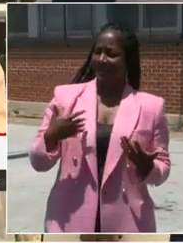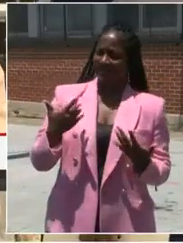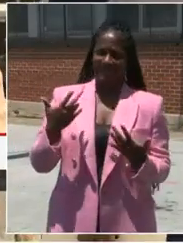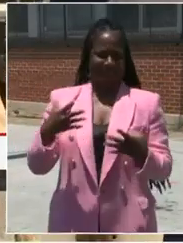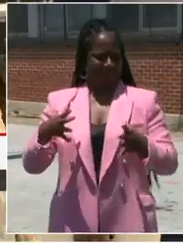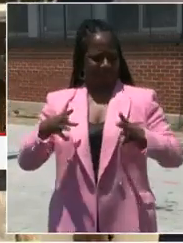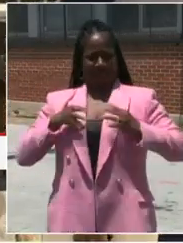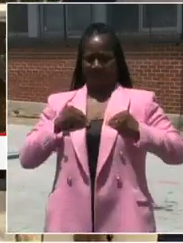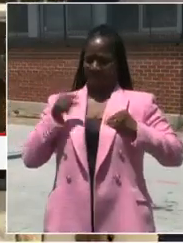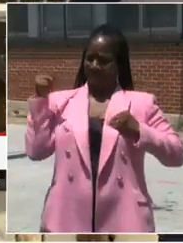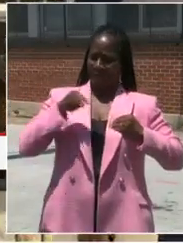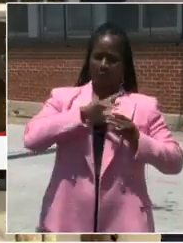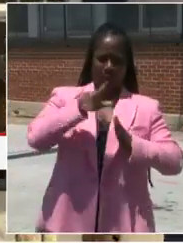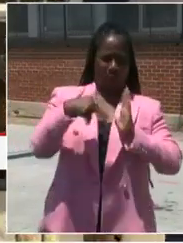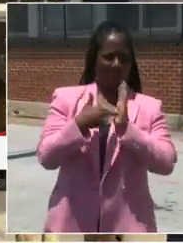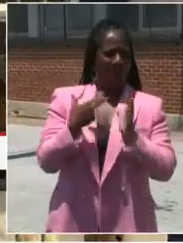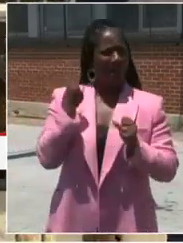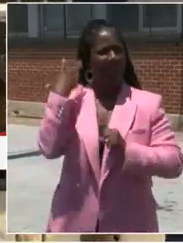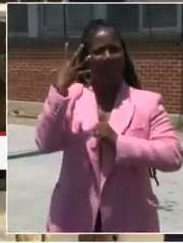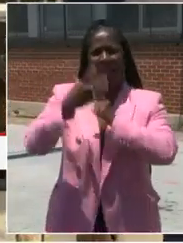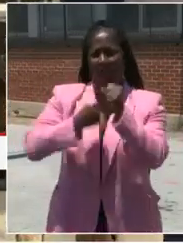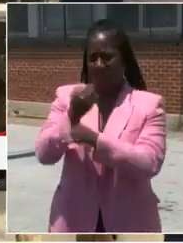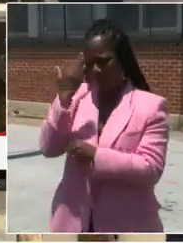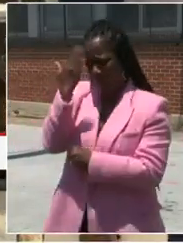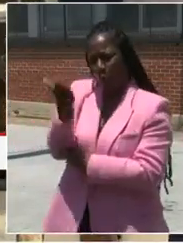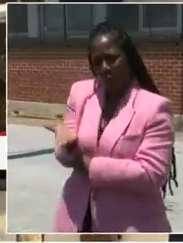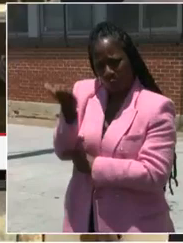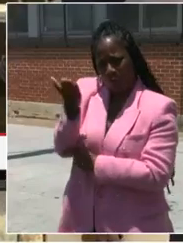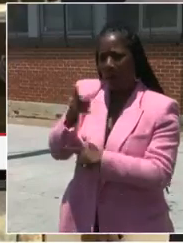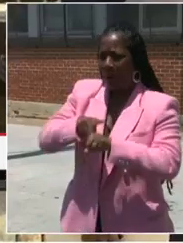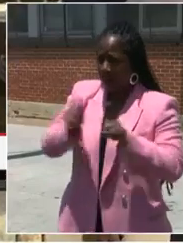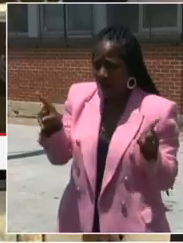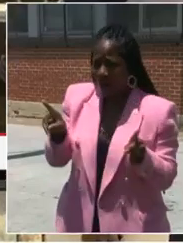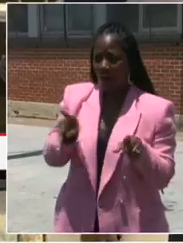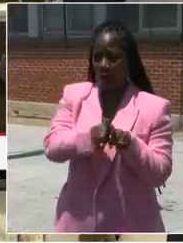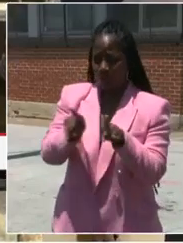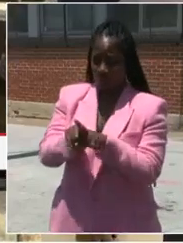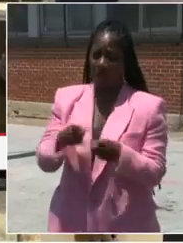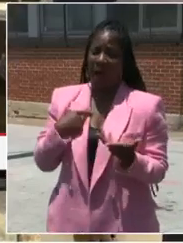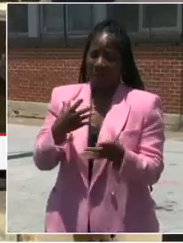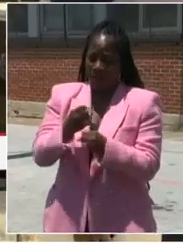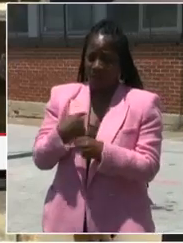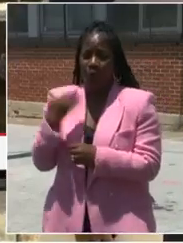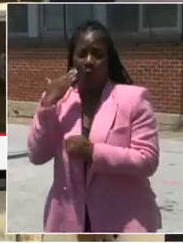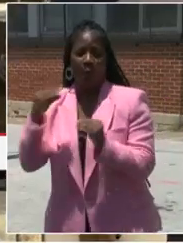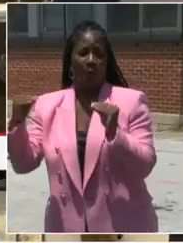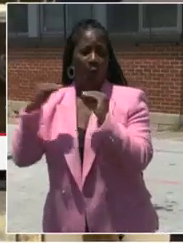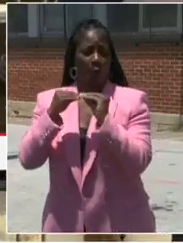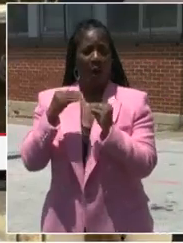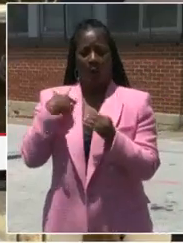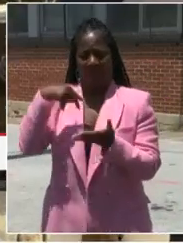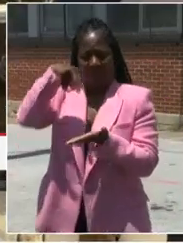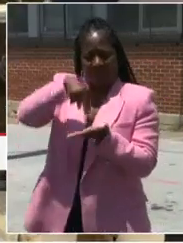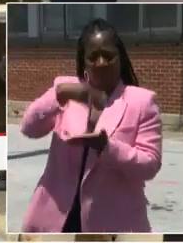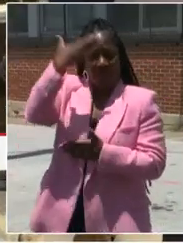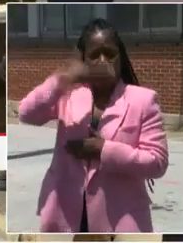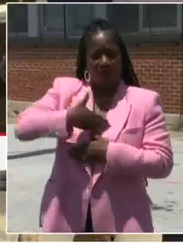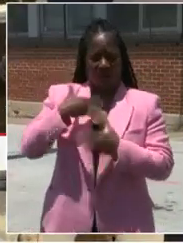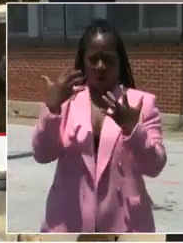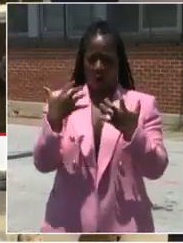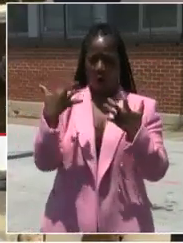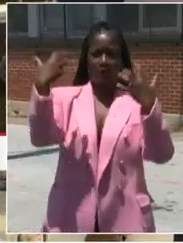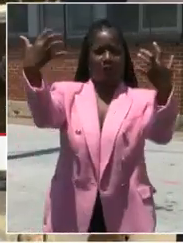years that I have known Linda. But I got to know her by standing at the front of an